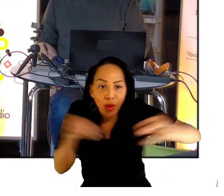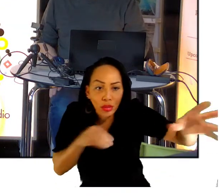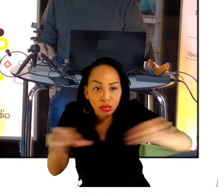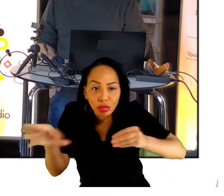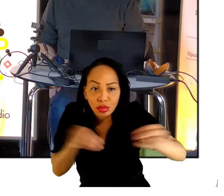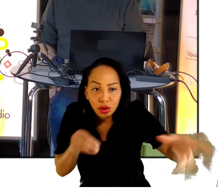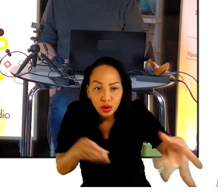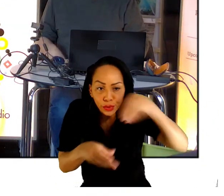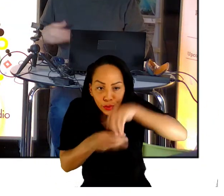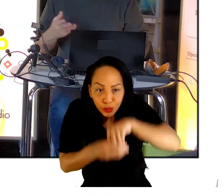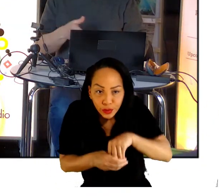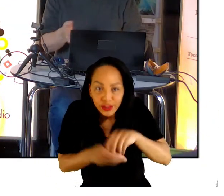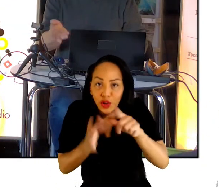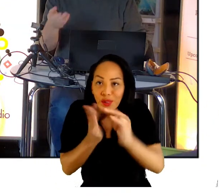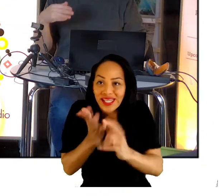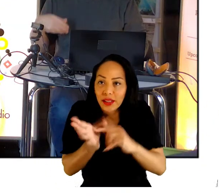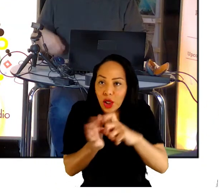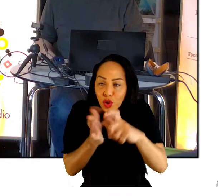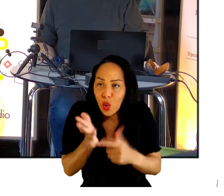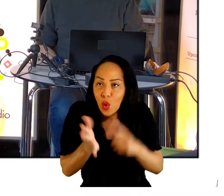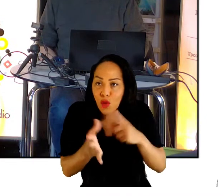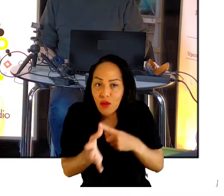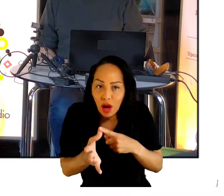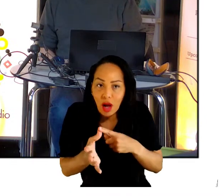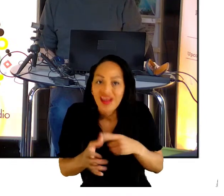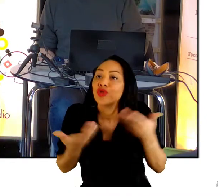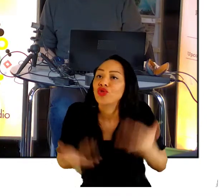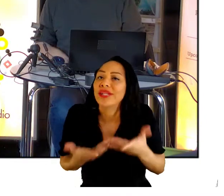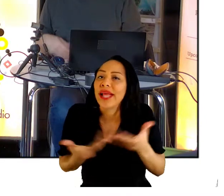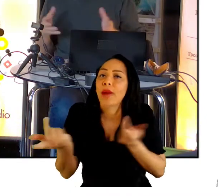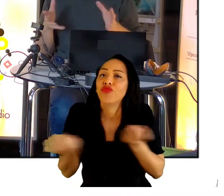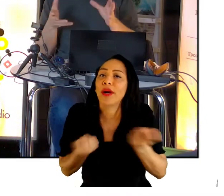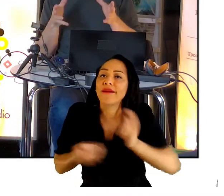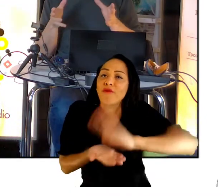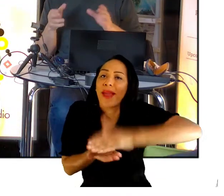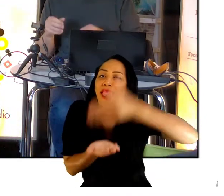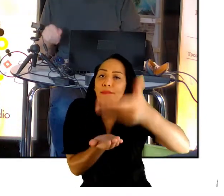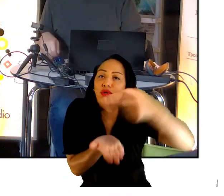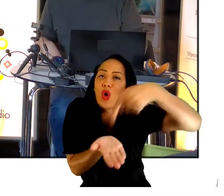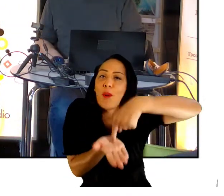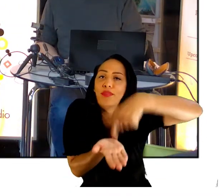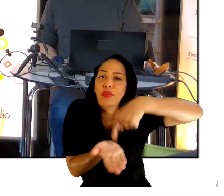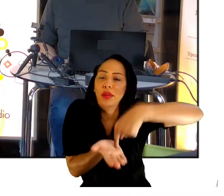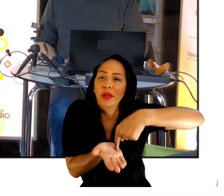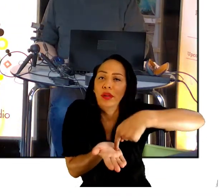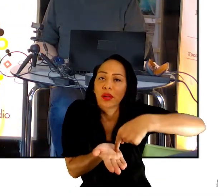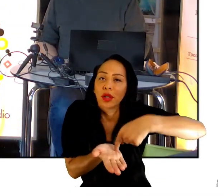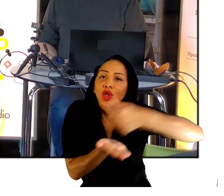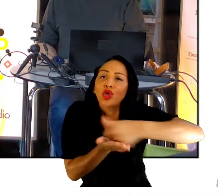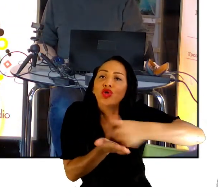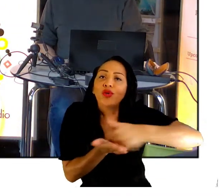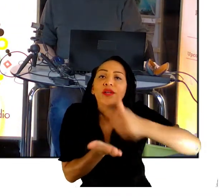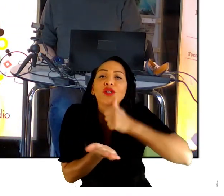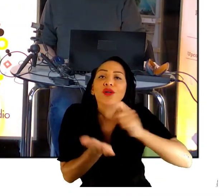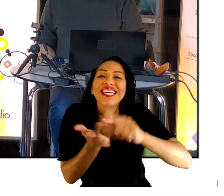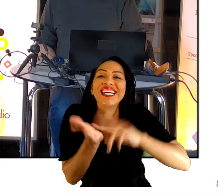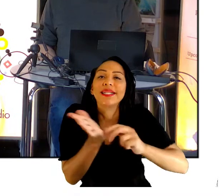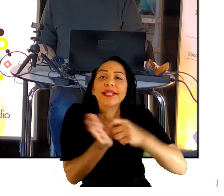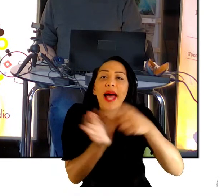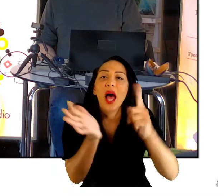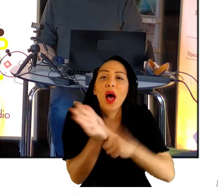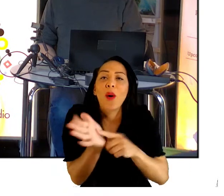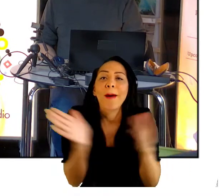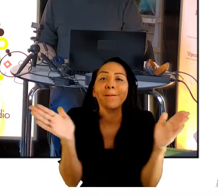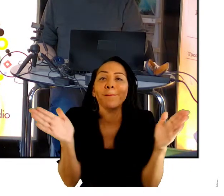a very special thing. Today I'm running it from a laptop, but normally we use a little Intel mini PC, which is a bit more hefty